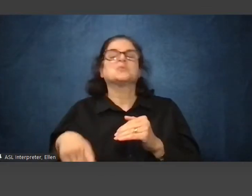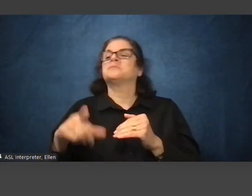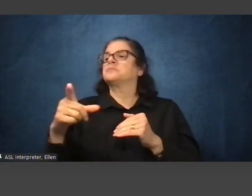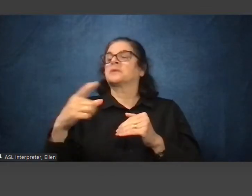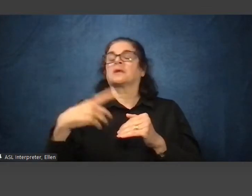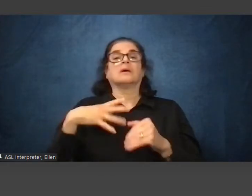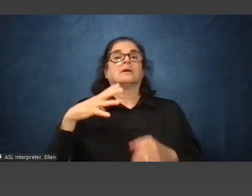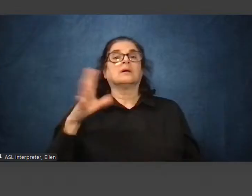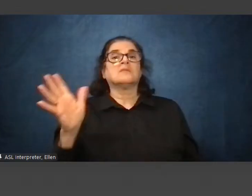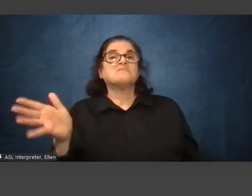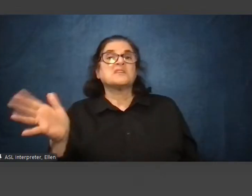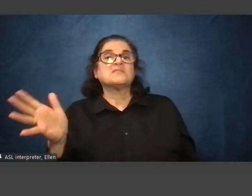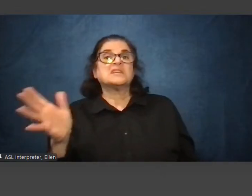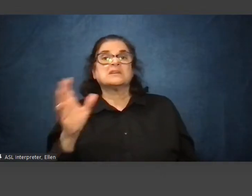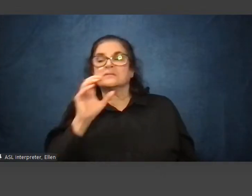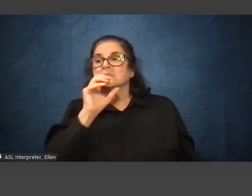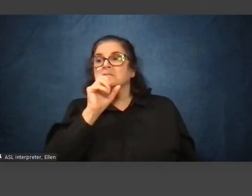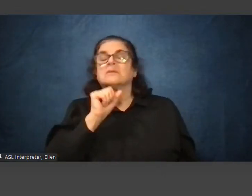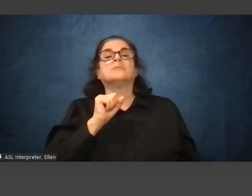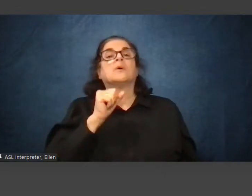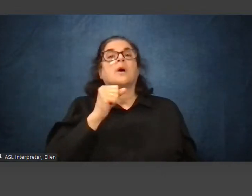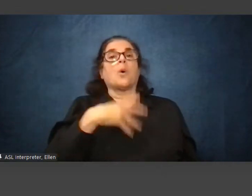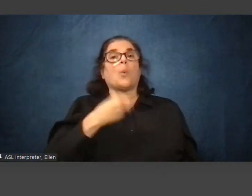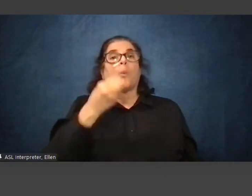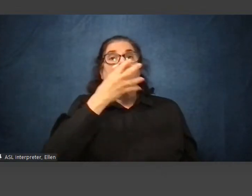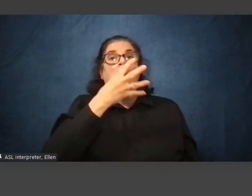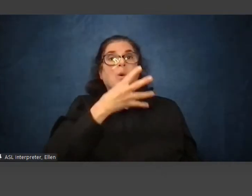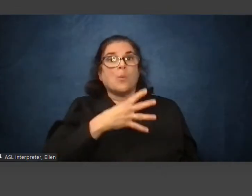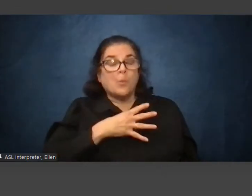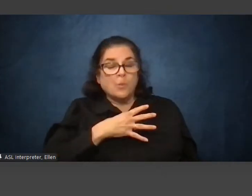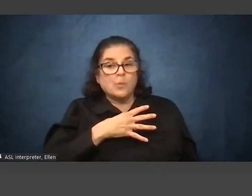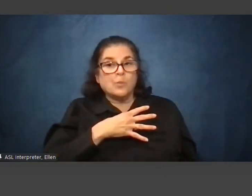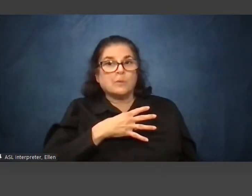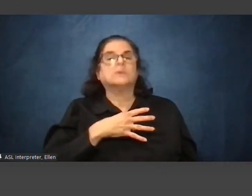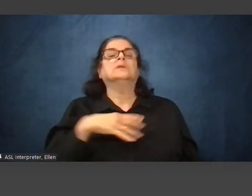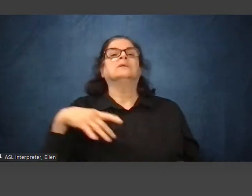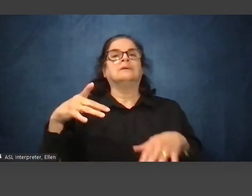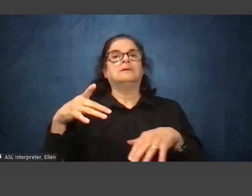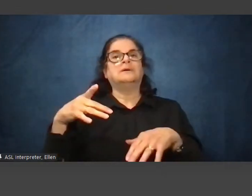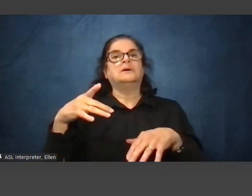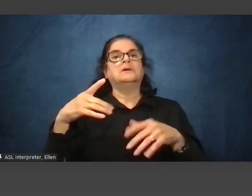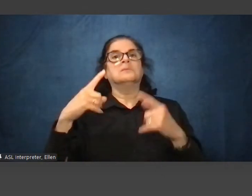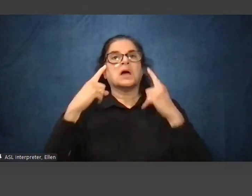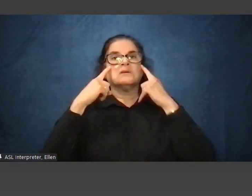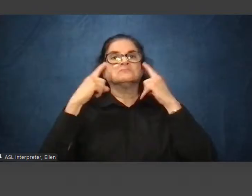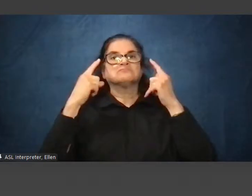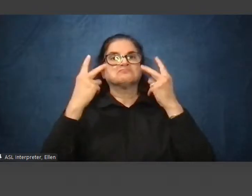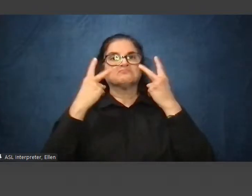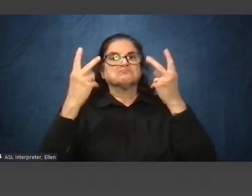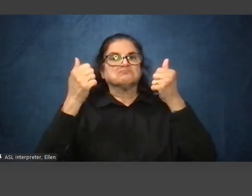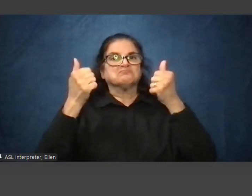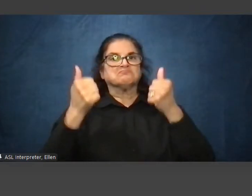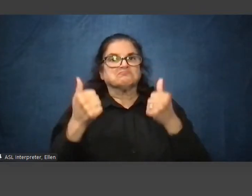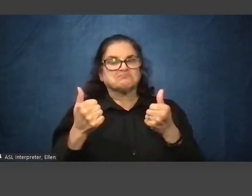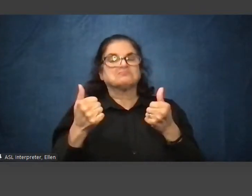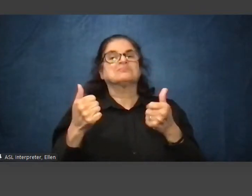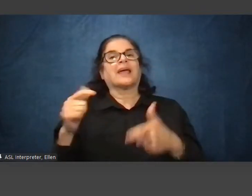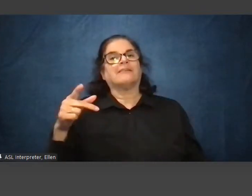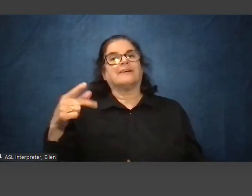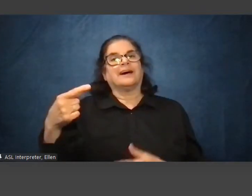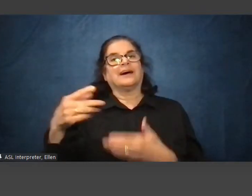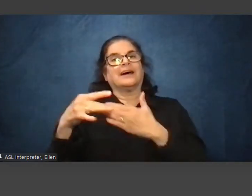significant vision loss. And I have a guide dog at my feet. Her name's Pepper. And I have short